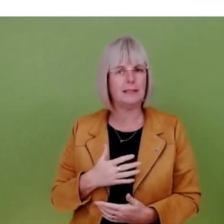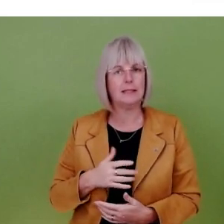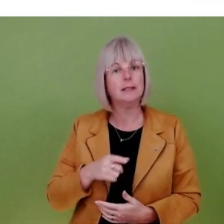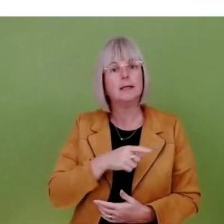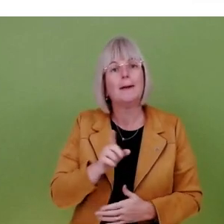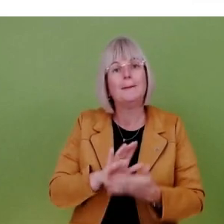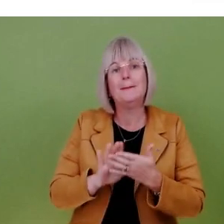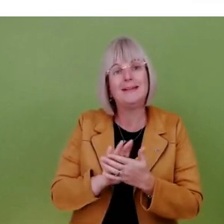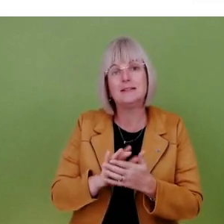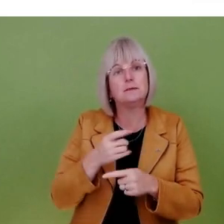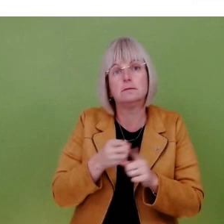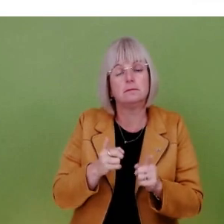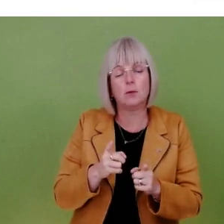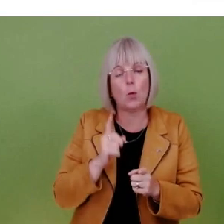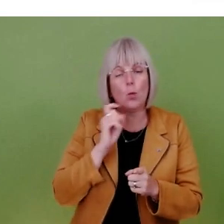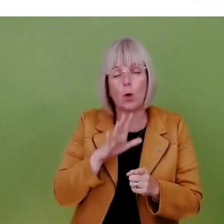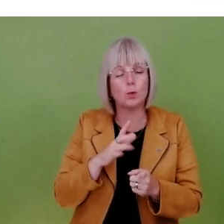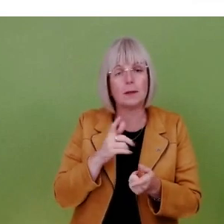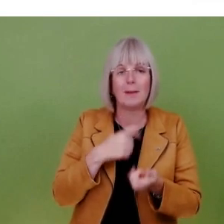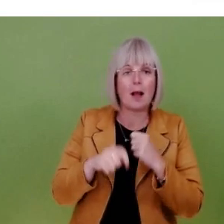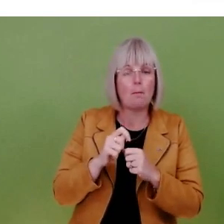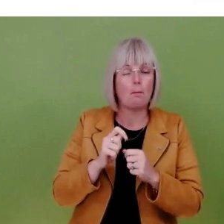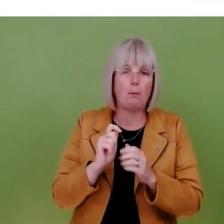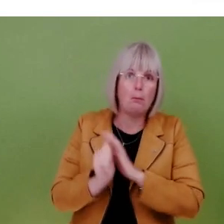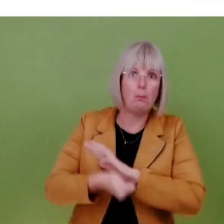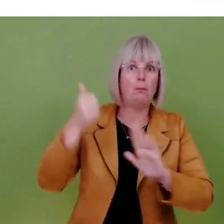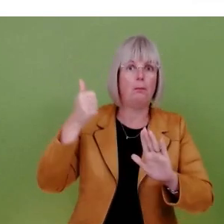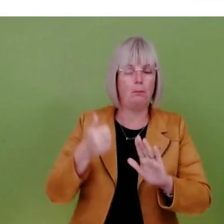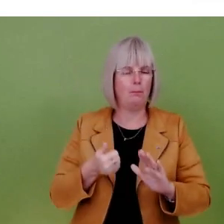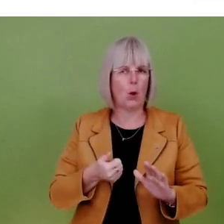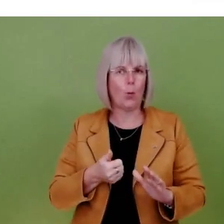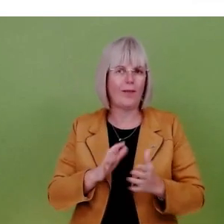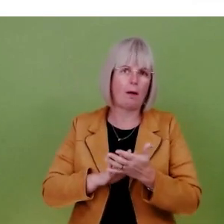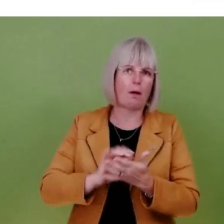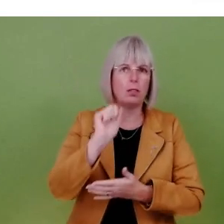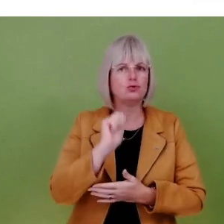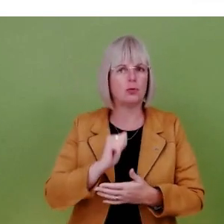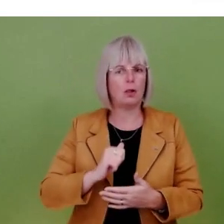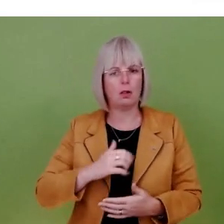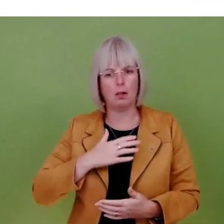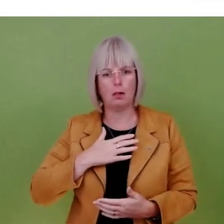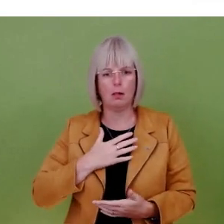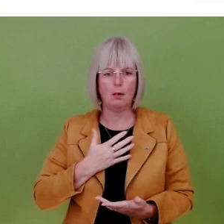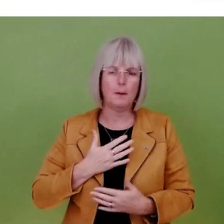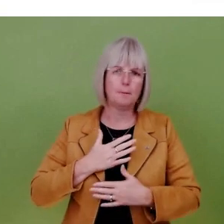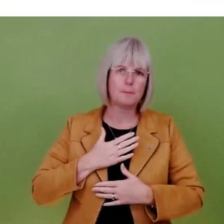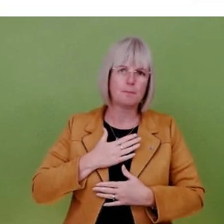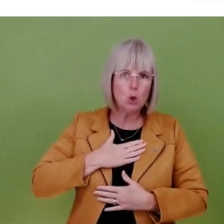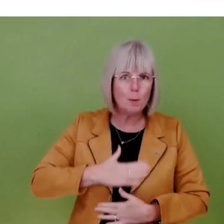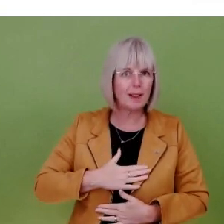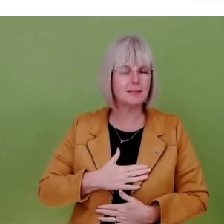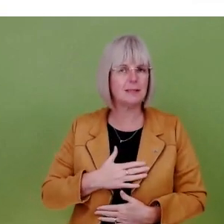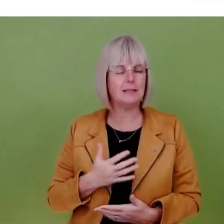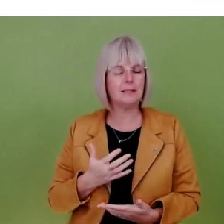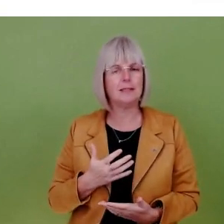in talking in cultural humility, but it's about engaging with the skills of cultural humility, engaging with talking